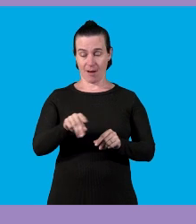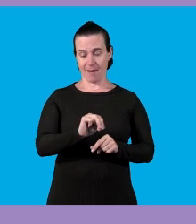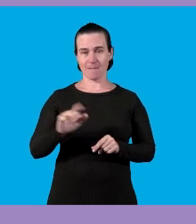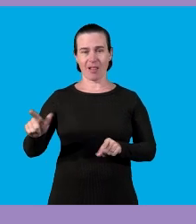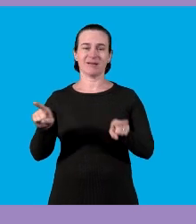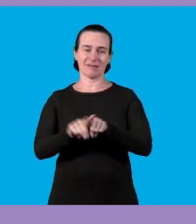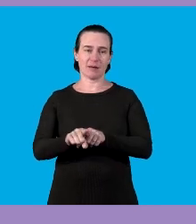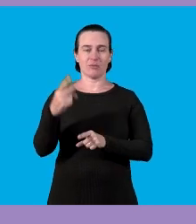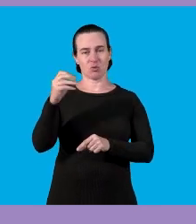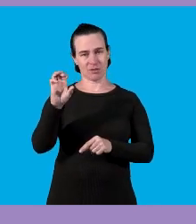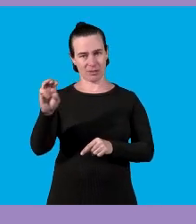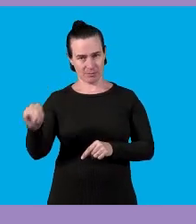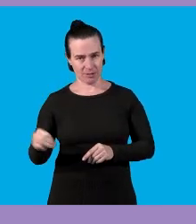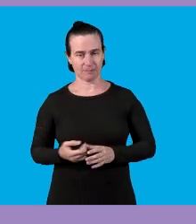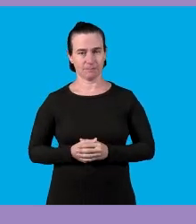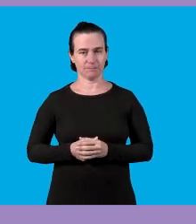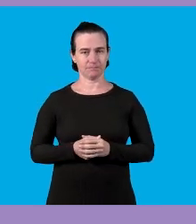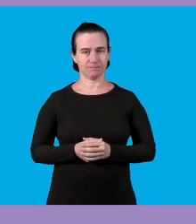20 centimeters.